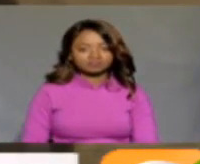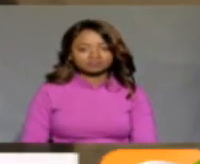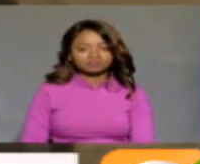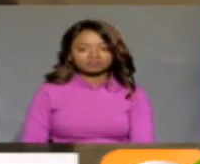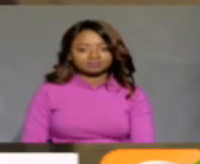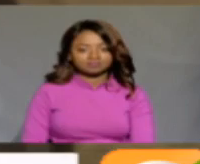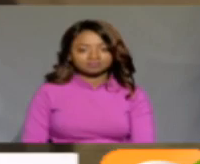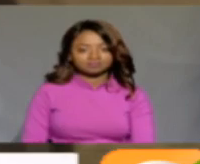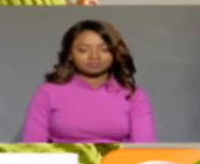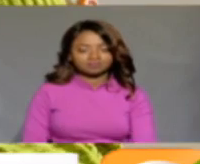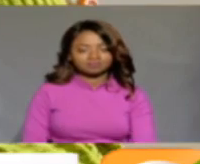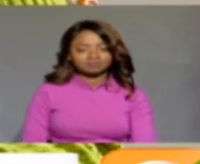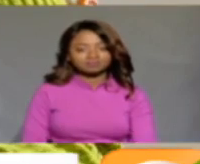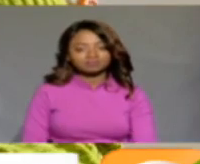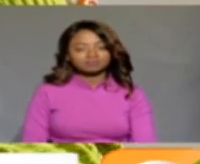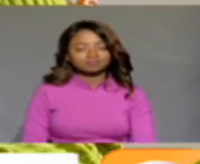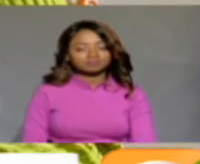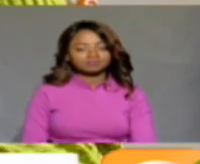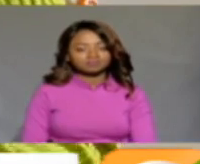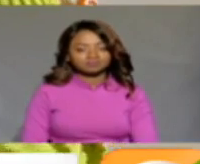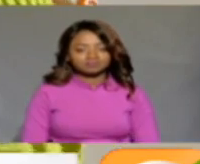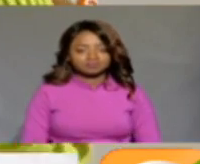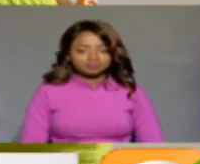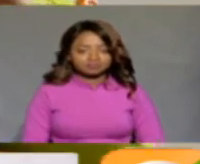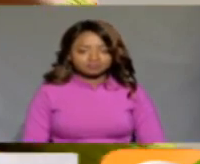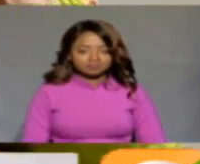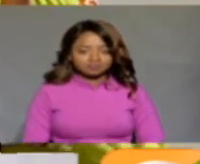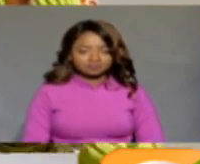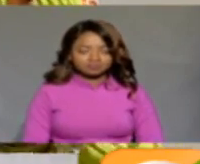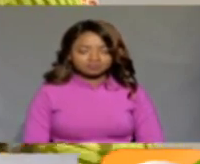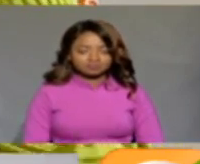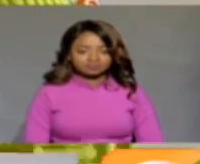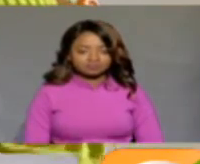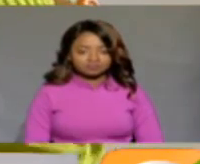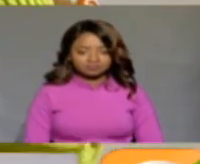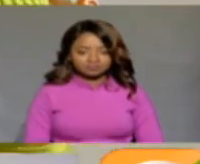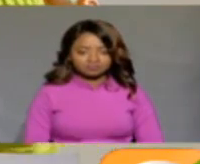the Court of Appeal expressed itself. Yeah. They ran to the